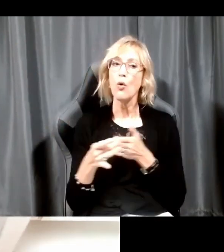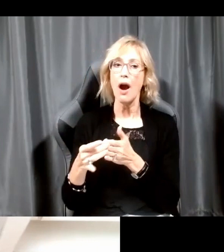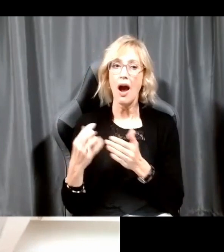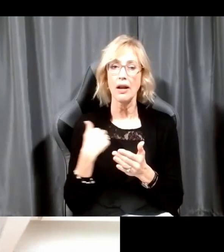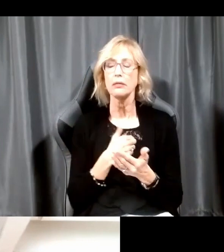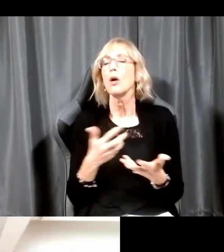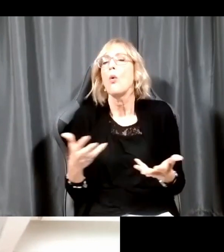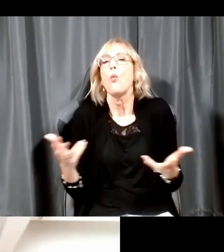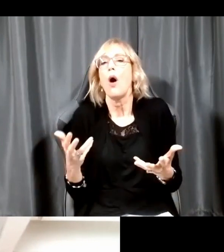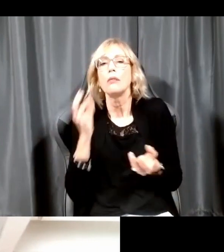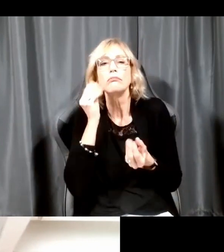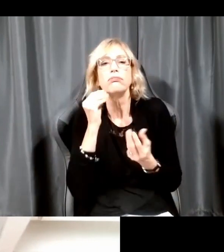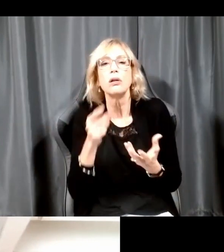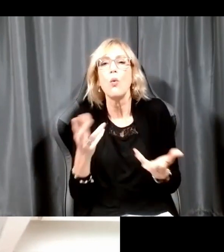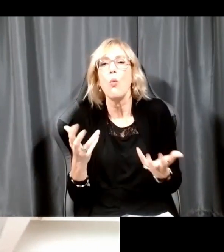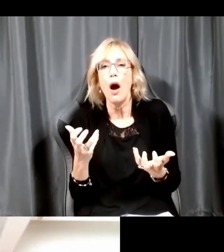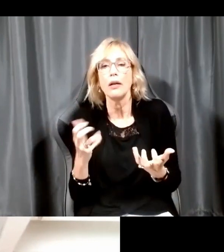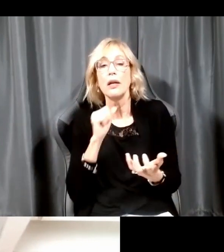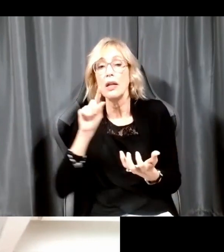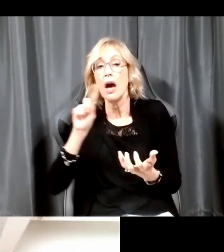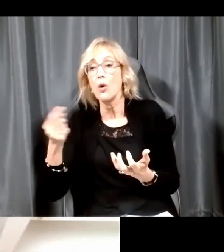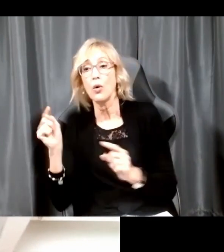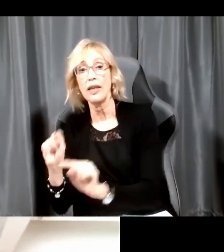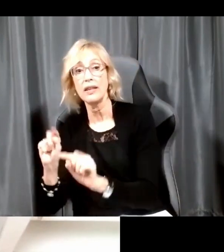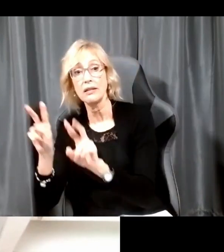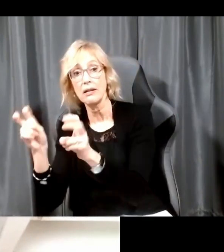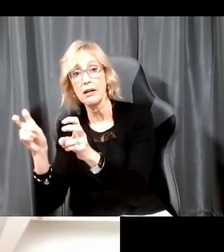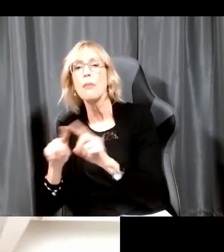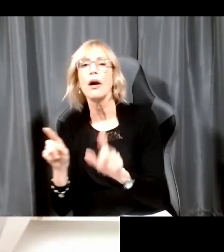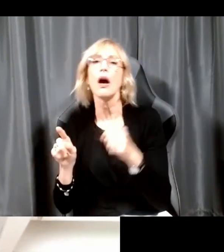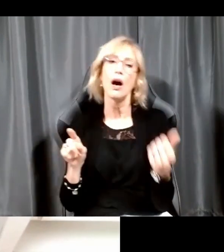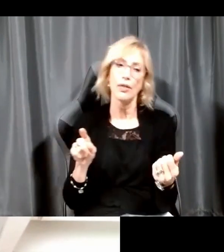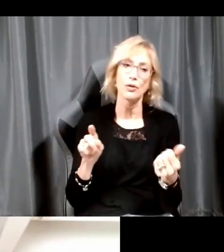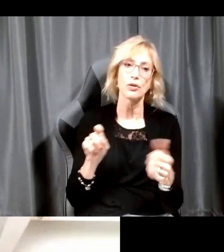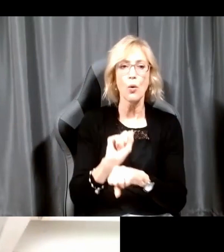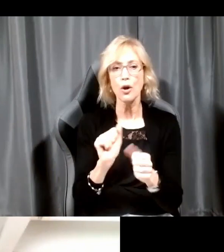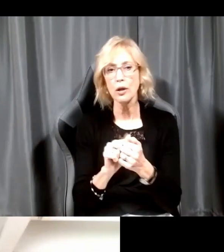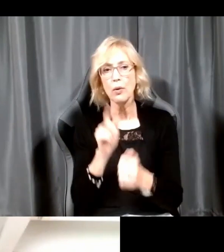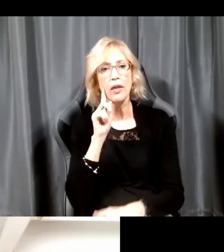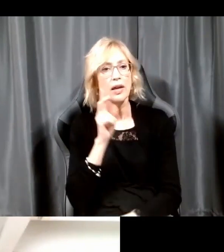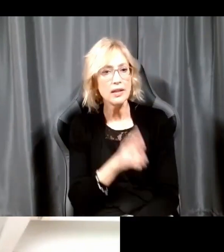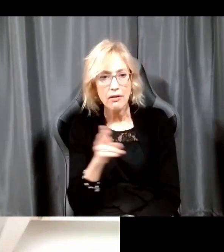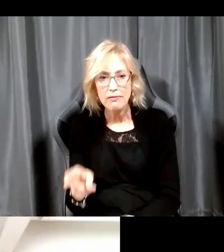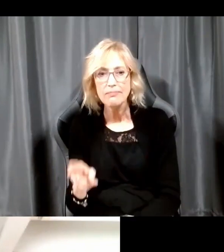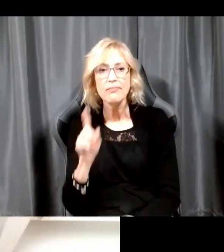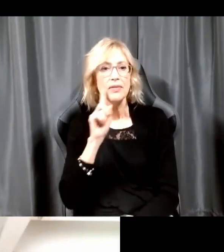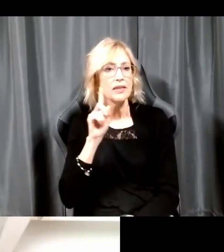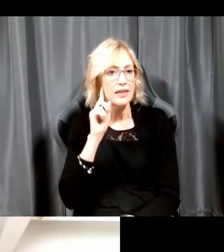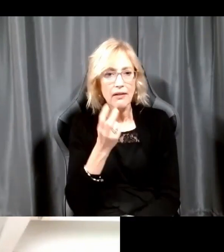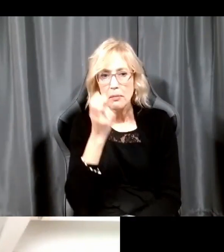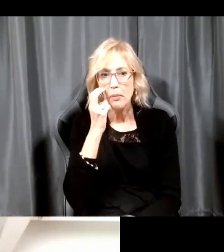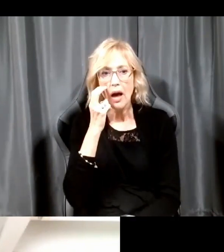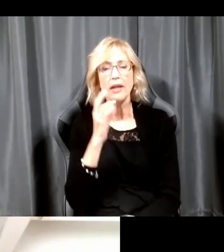more information you might like, not only on this topic, but on other topics related to working with deaf, hard of hearing, deaf, blind, and our